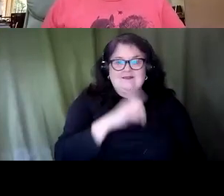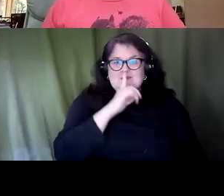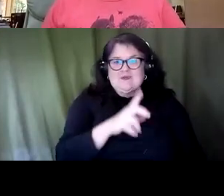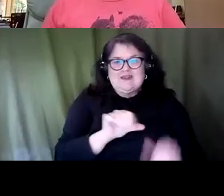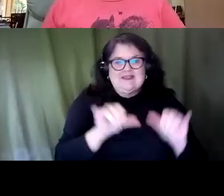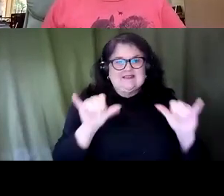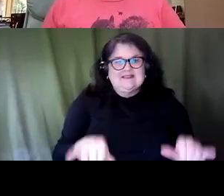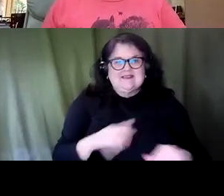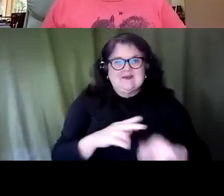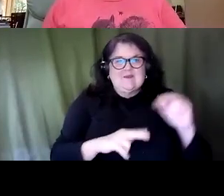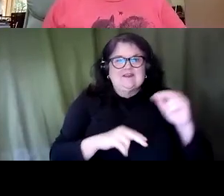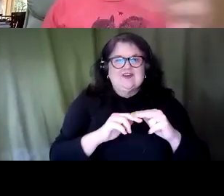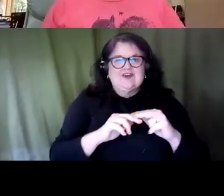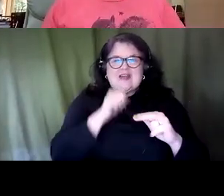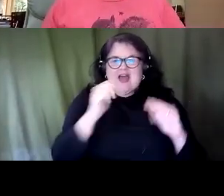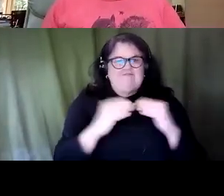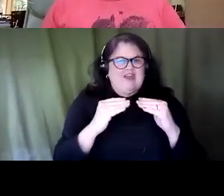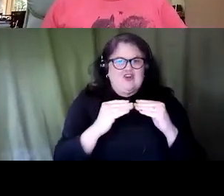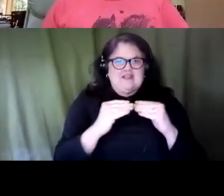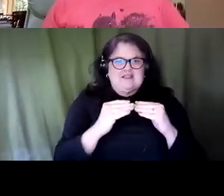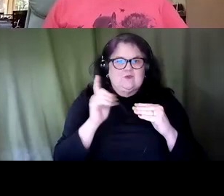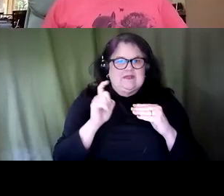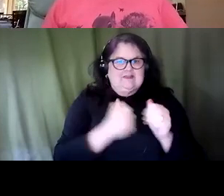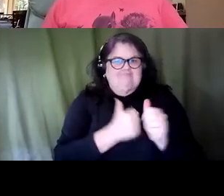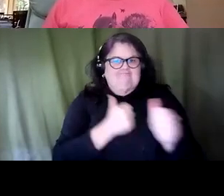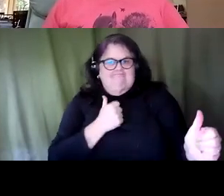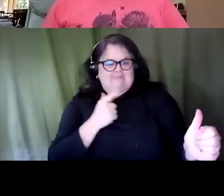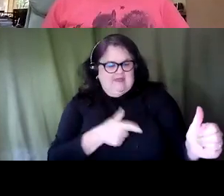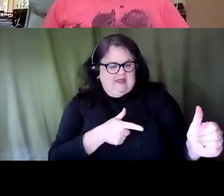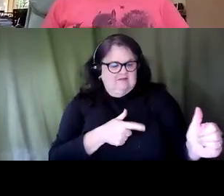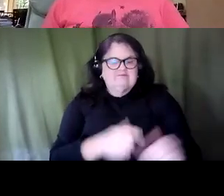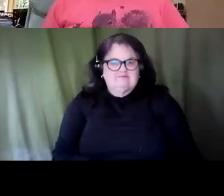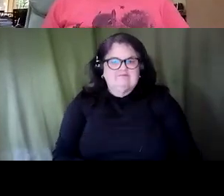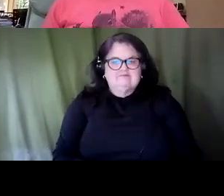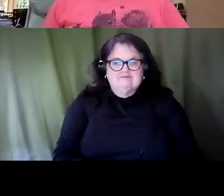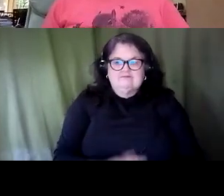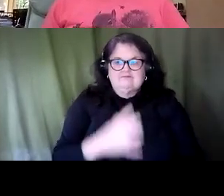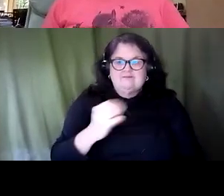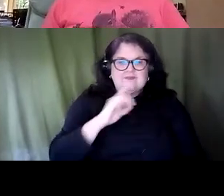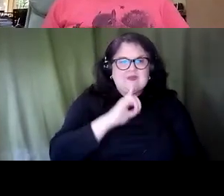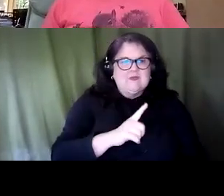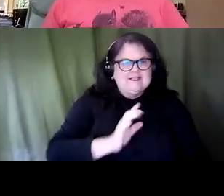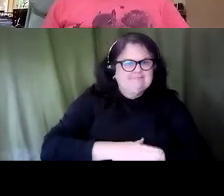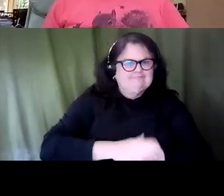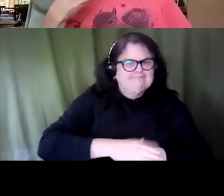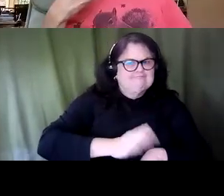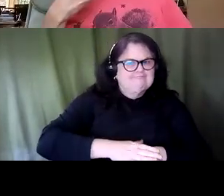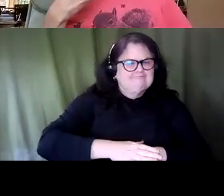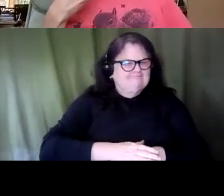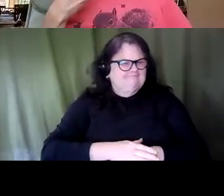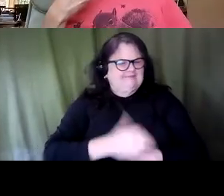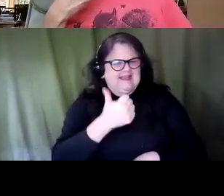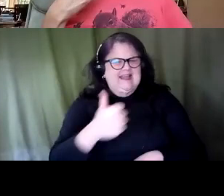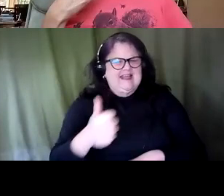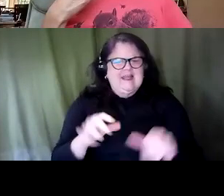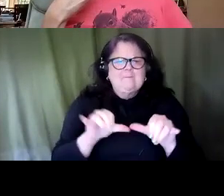has been built on unfairness. And so we really need to move away from it. And really be wary of any form of